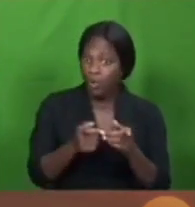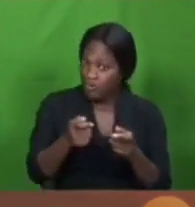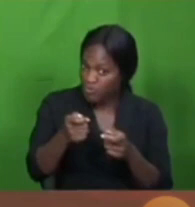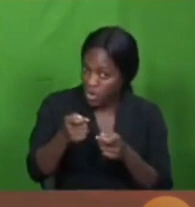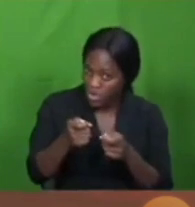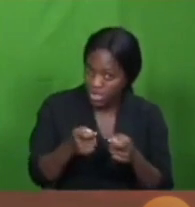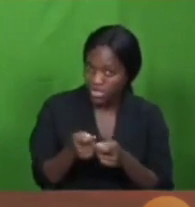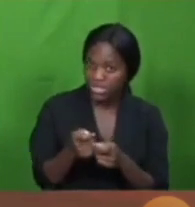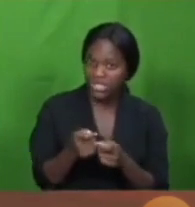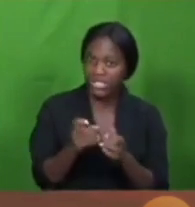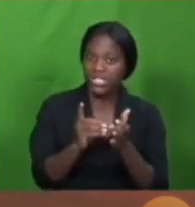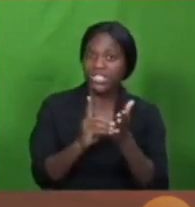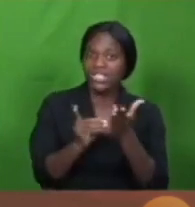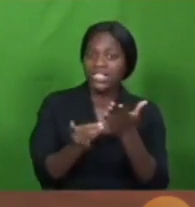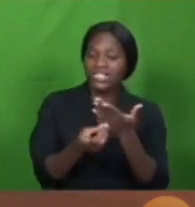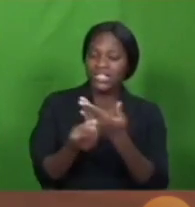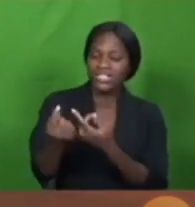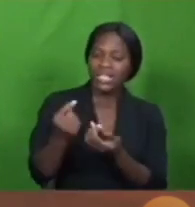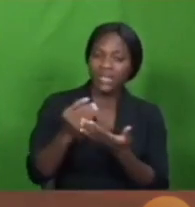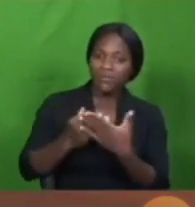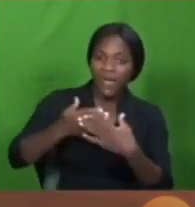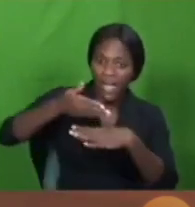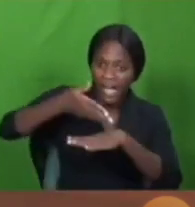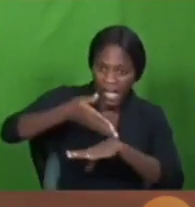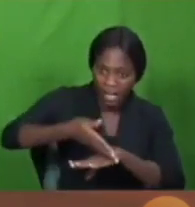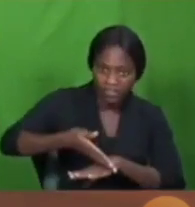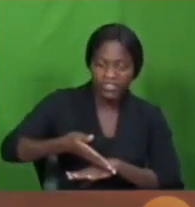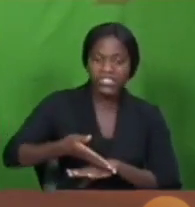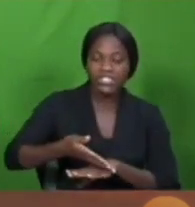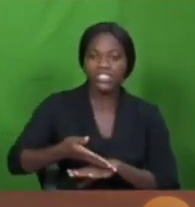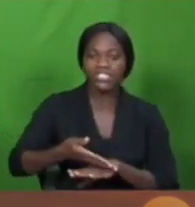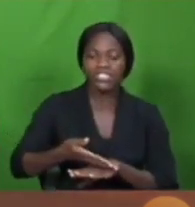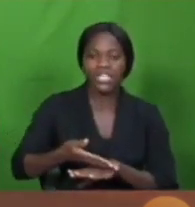date will come after the date of Gazette.